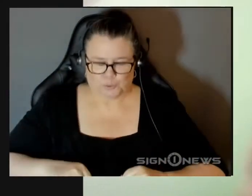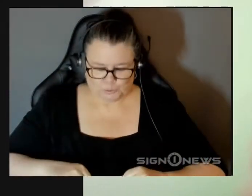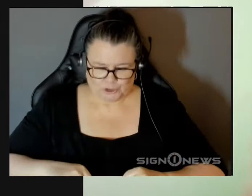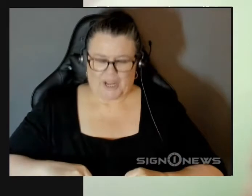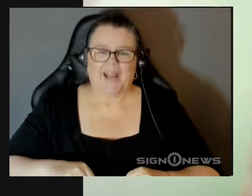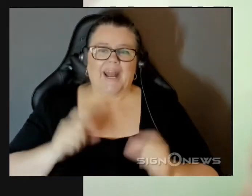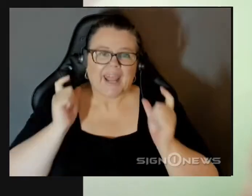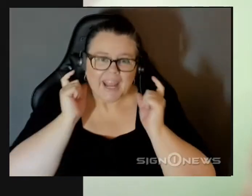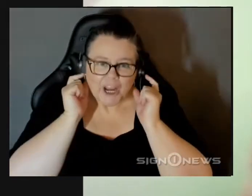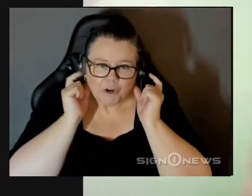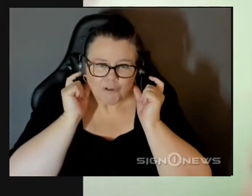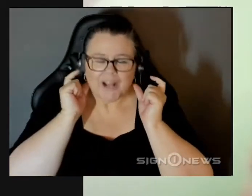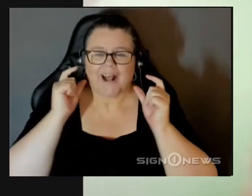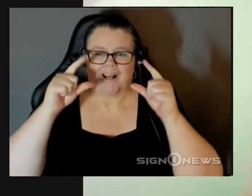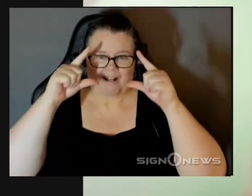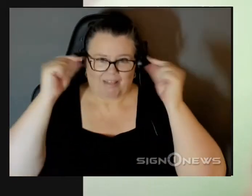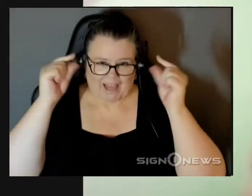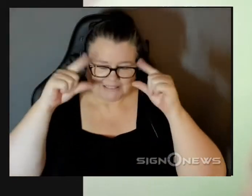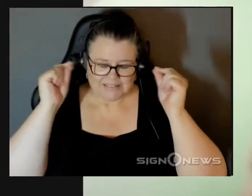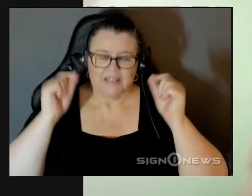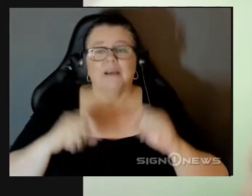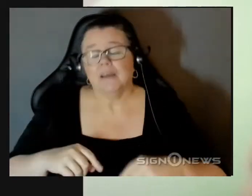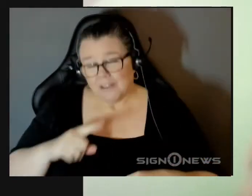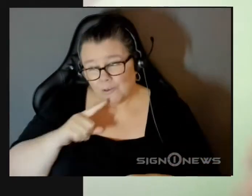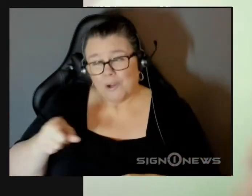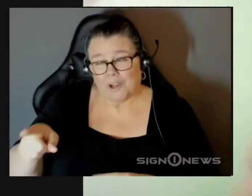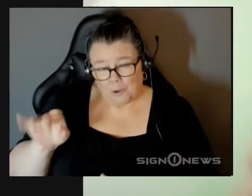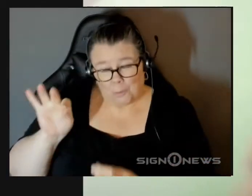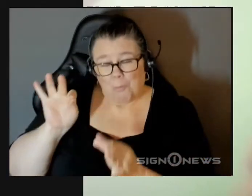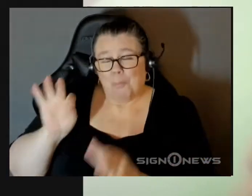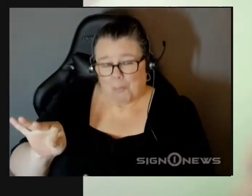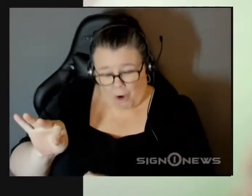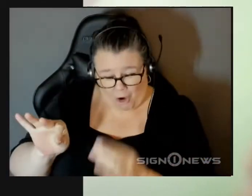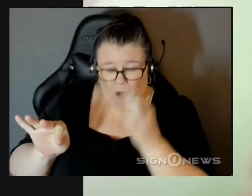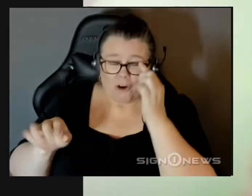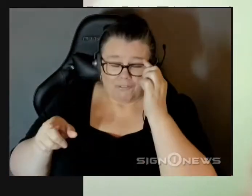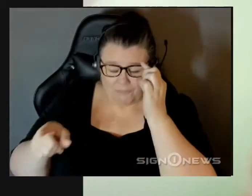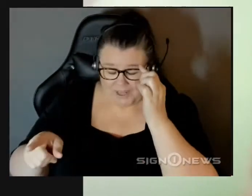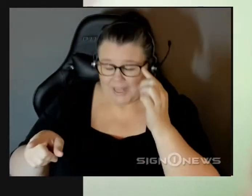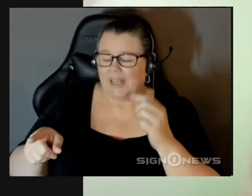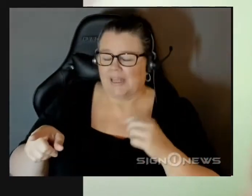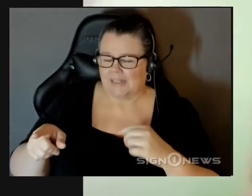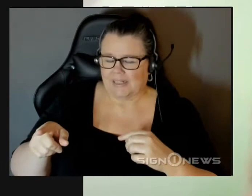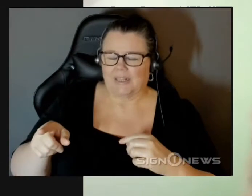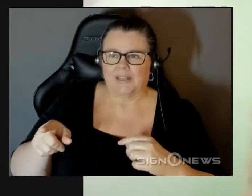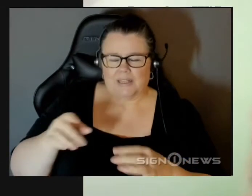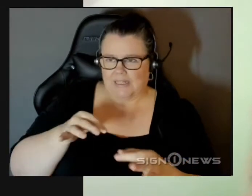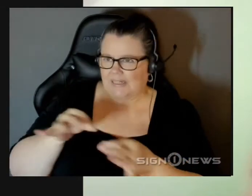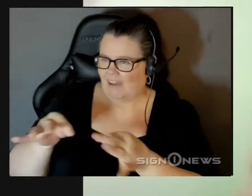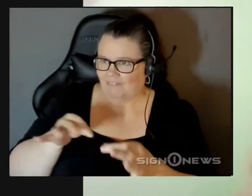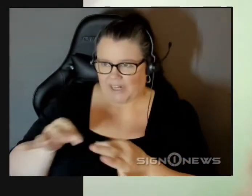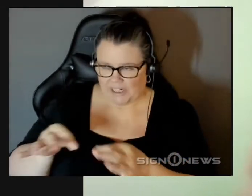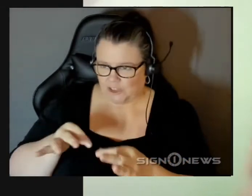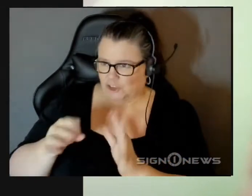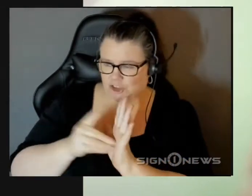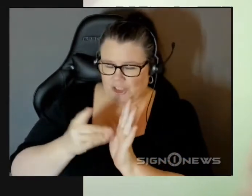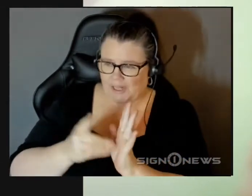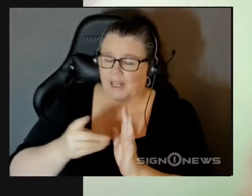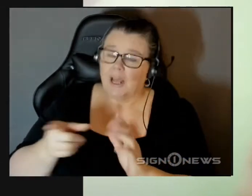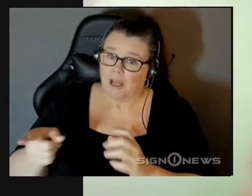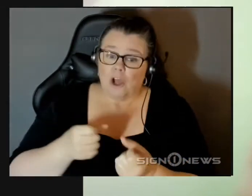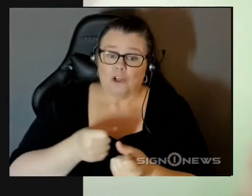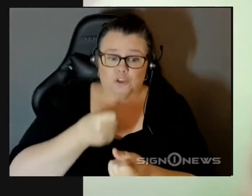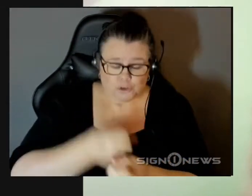I think that was a perfect definition. I kind of call it the curse of too many SDMs, because there are, in addition to supported decision-making being